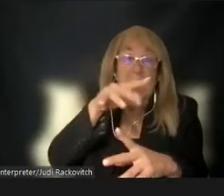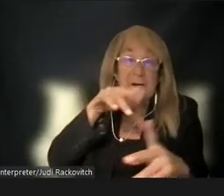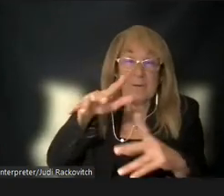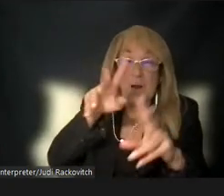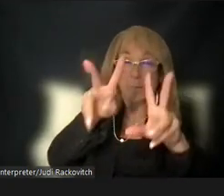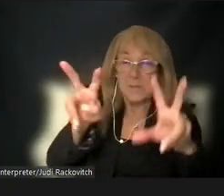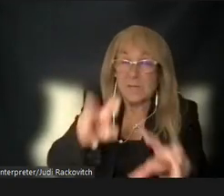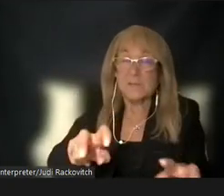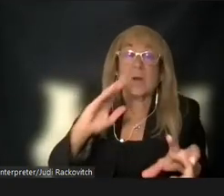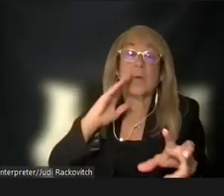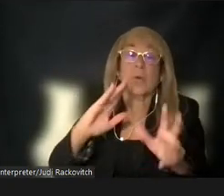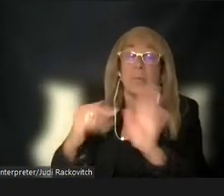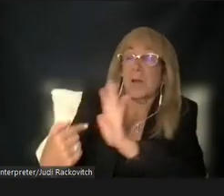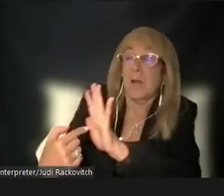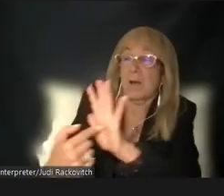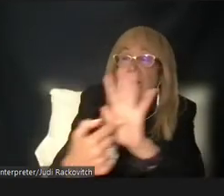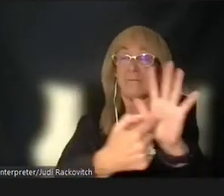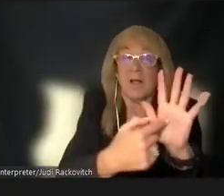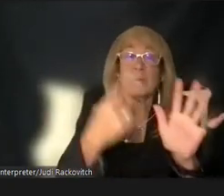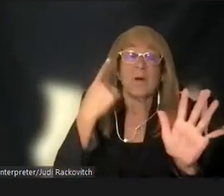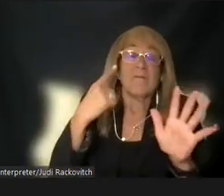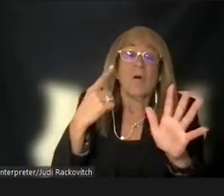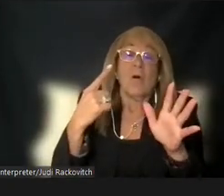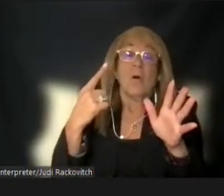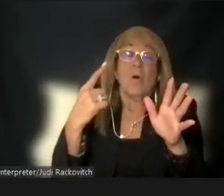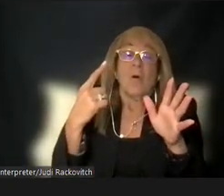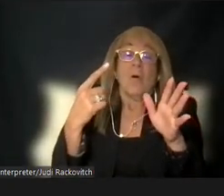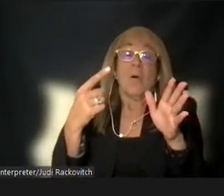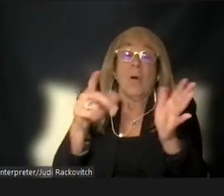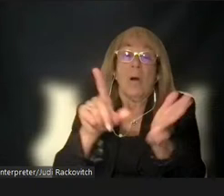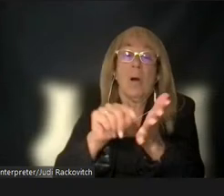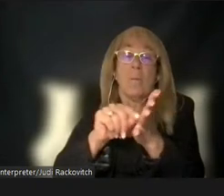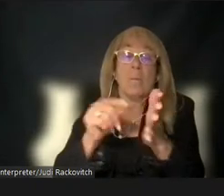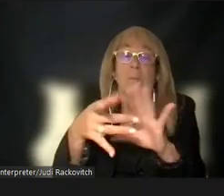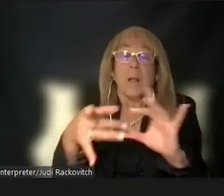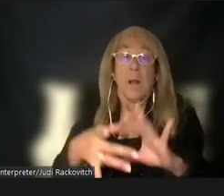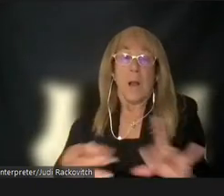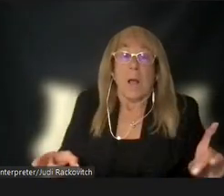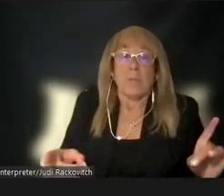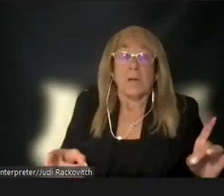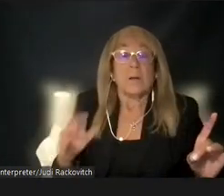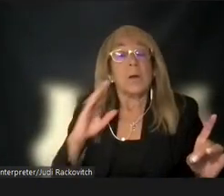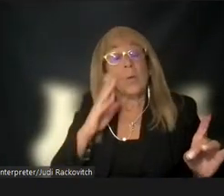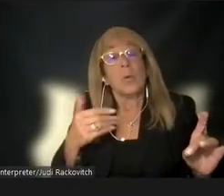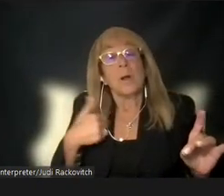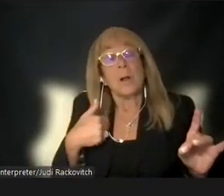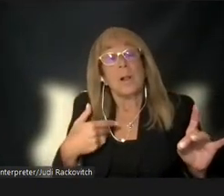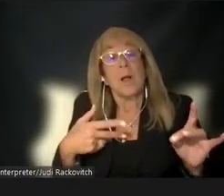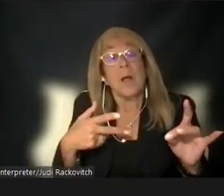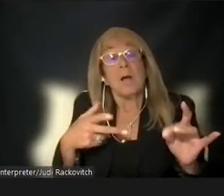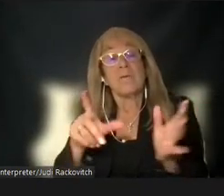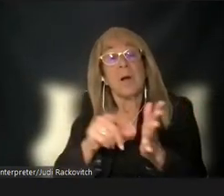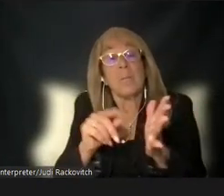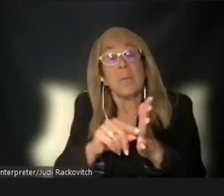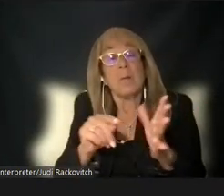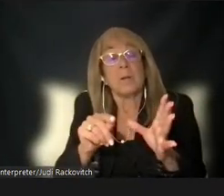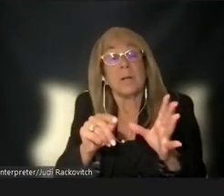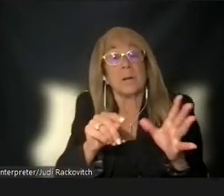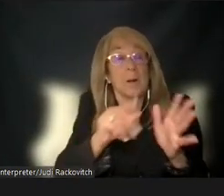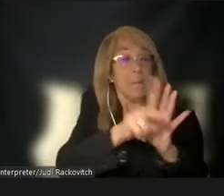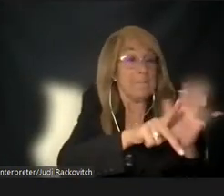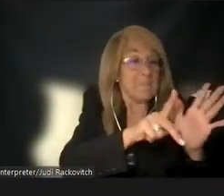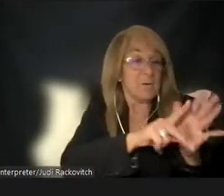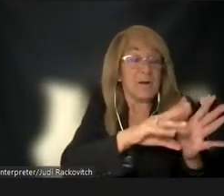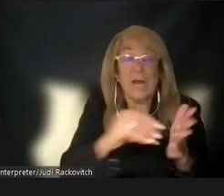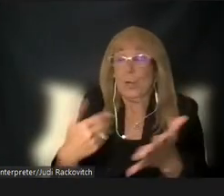comment. Once the document is made available for public comment, there will be a public review period and a new comment period. That period